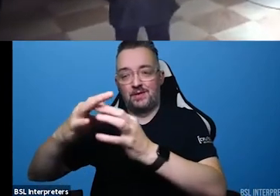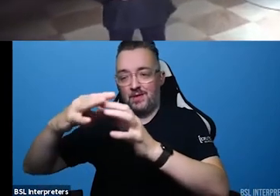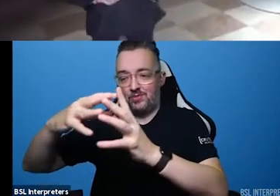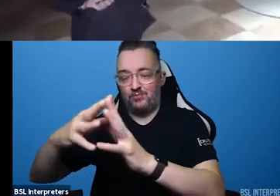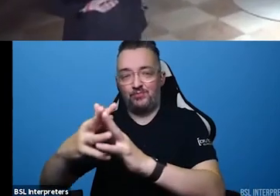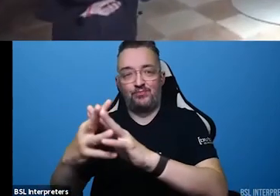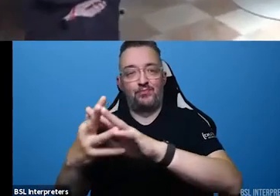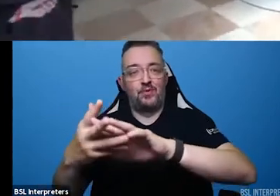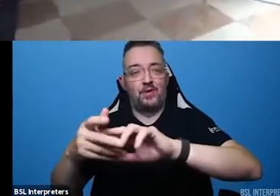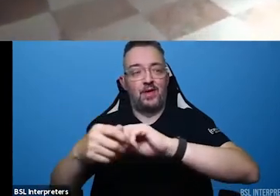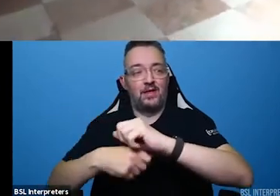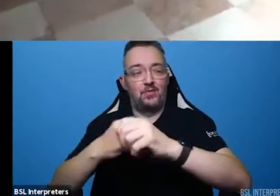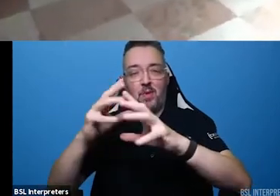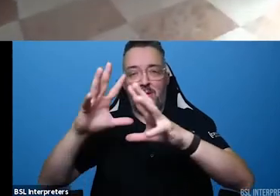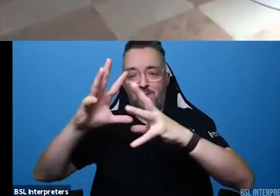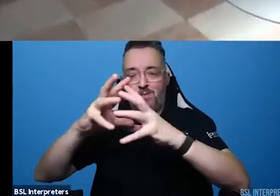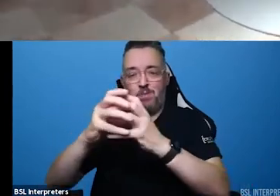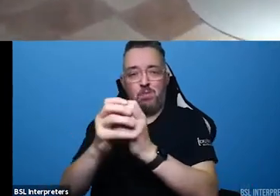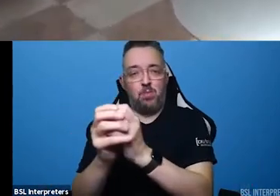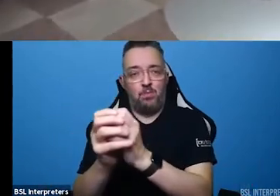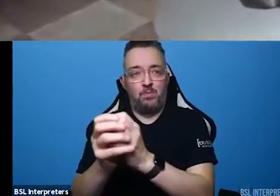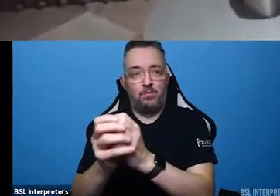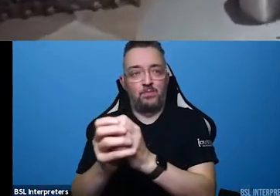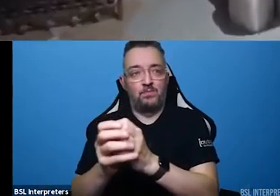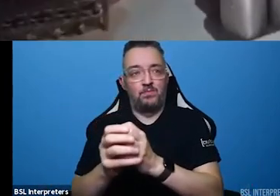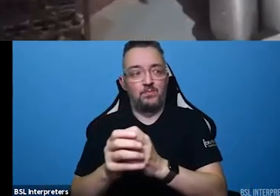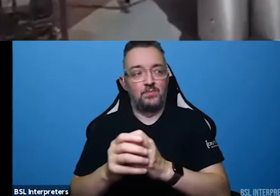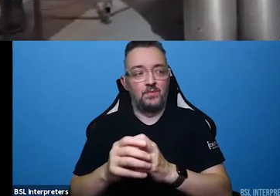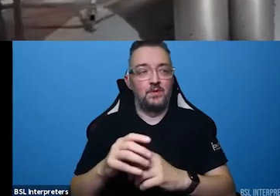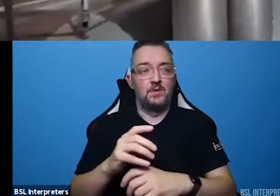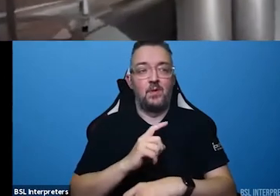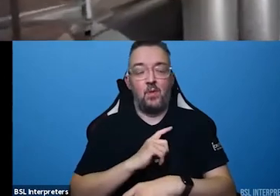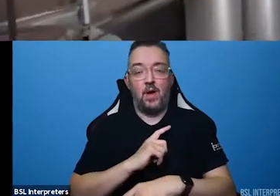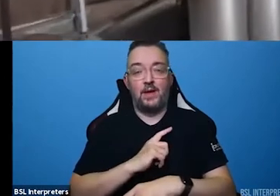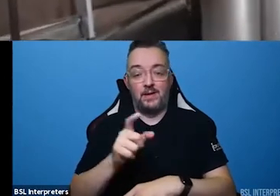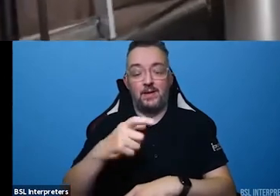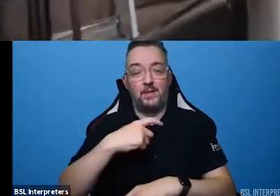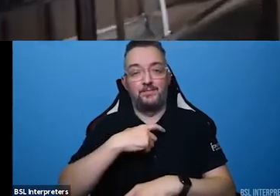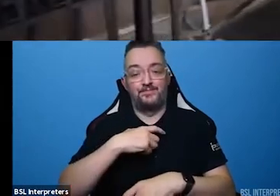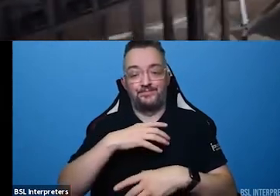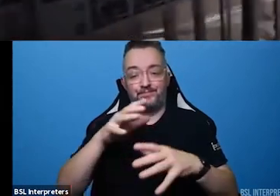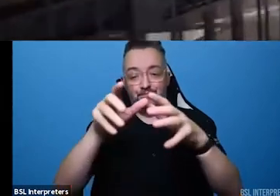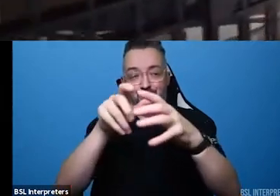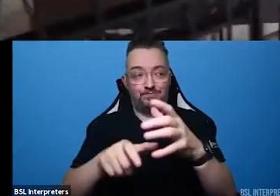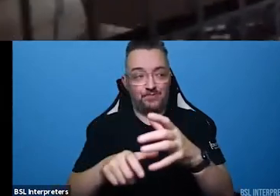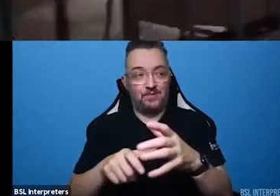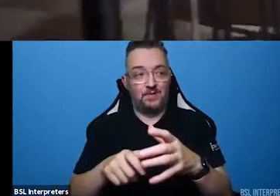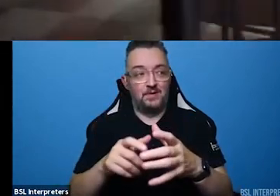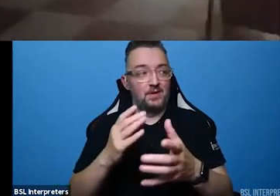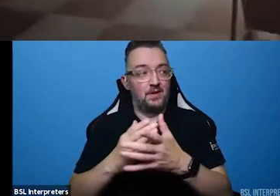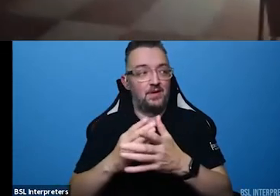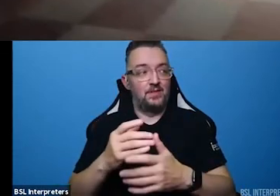into a blob because of their unique weak